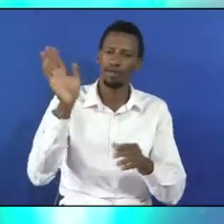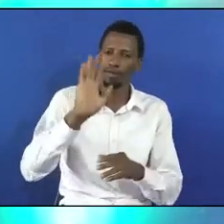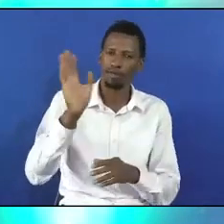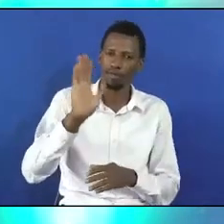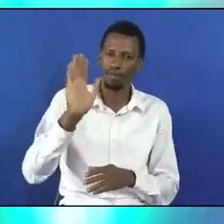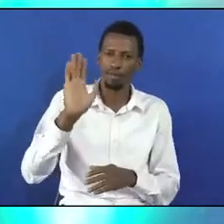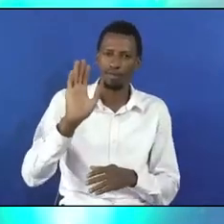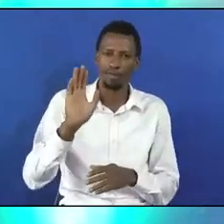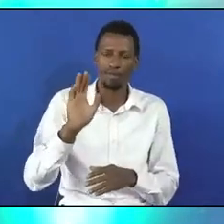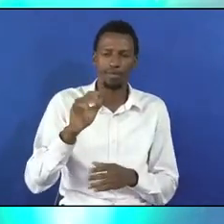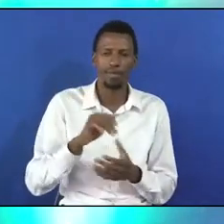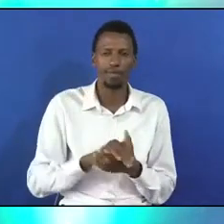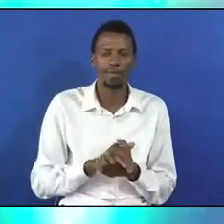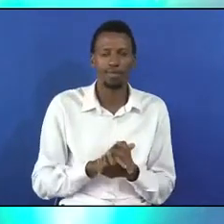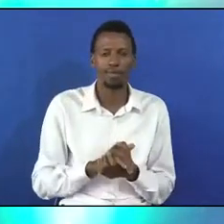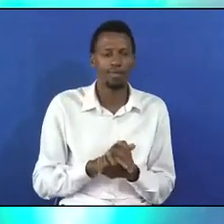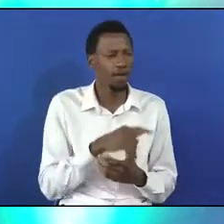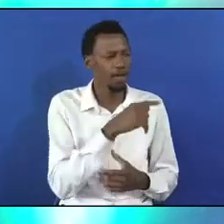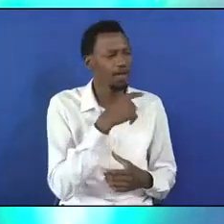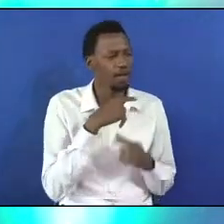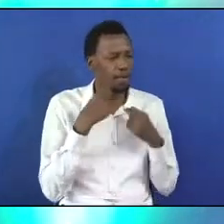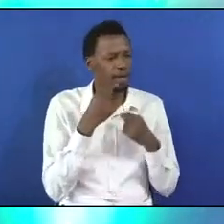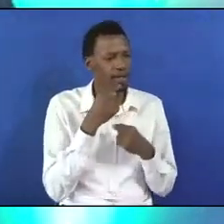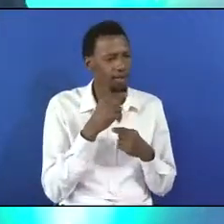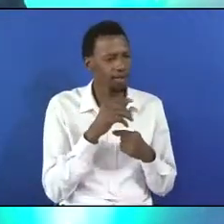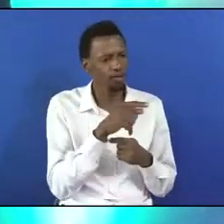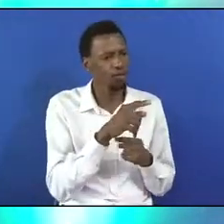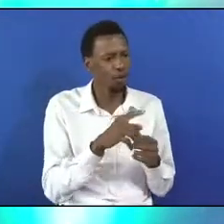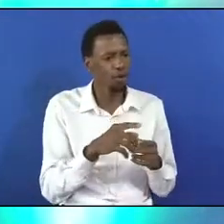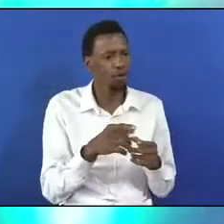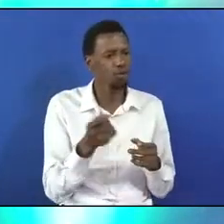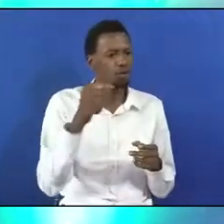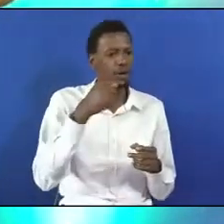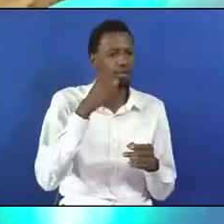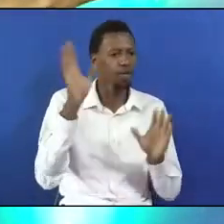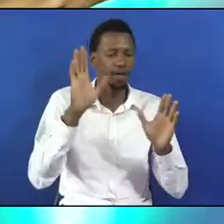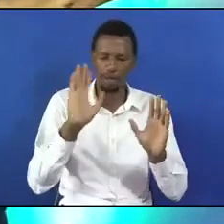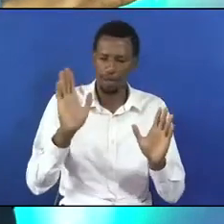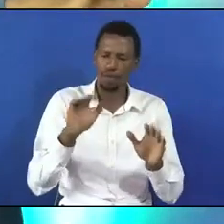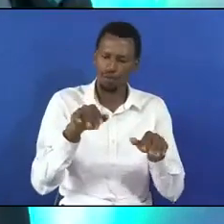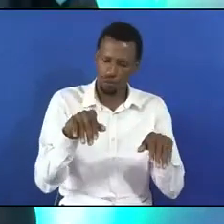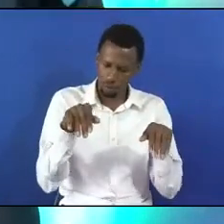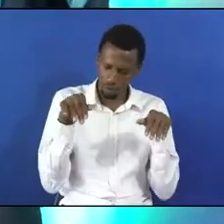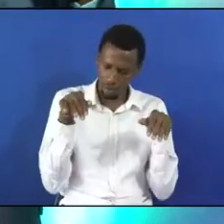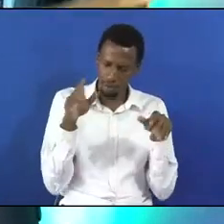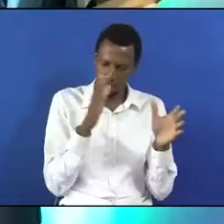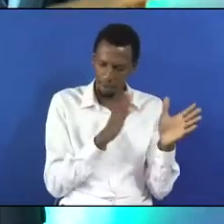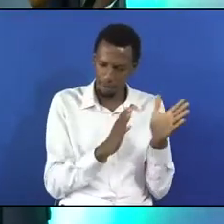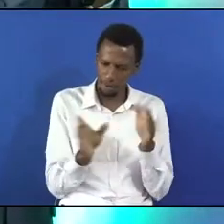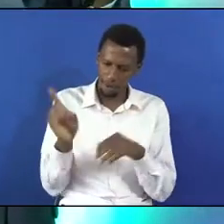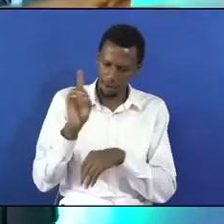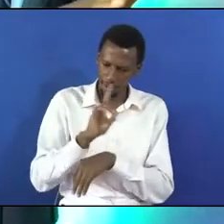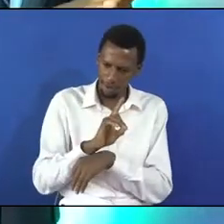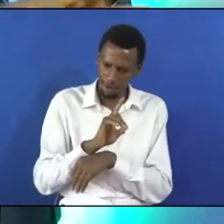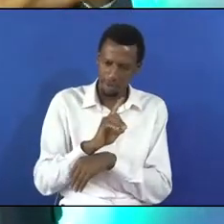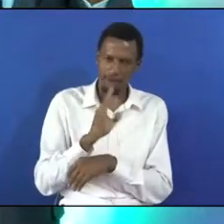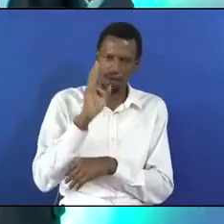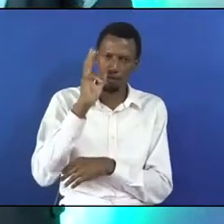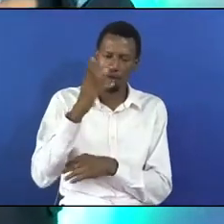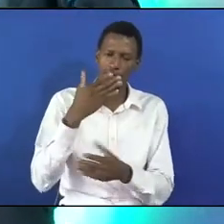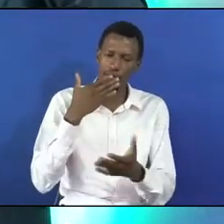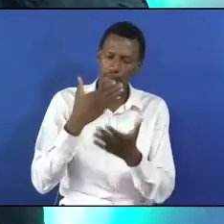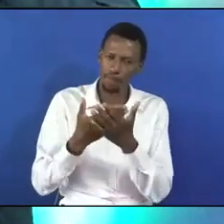and say that you have gone. Wait, we will plan for a day when we will appreciate you and we will give you an opportunity to do